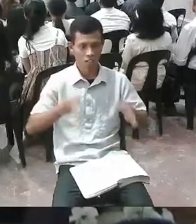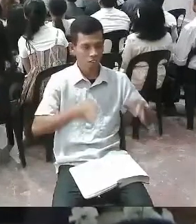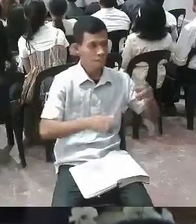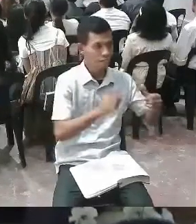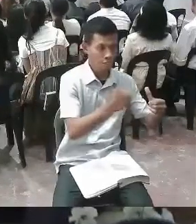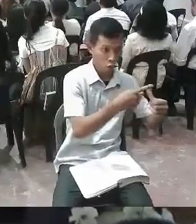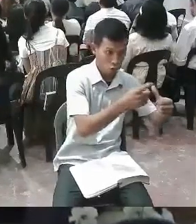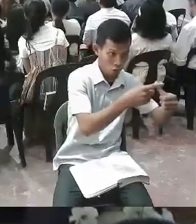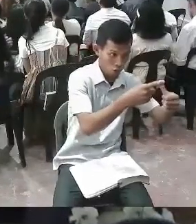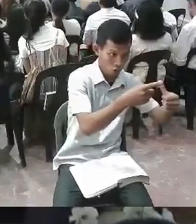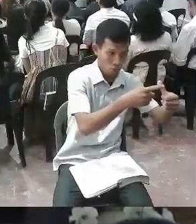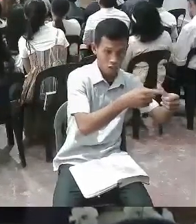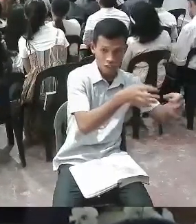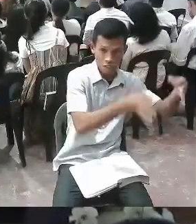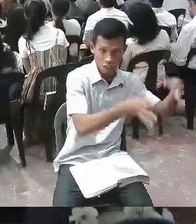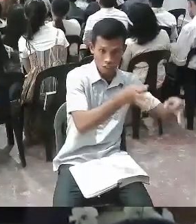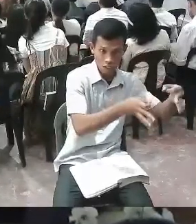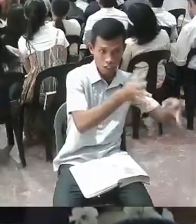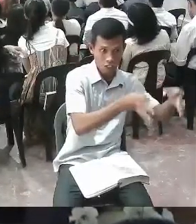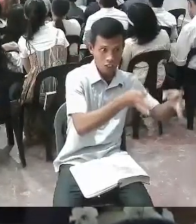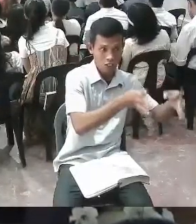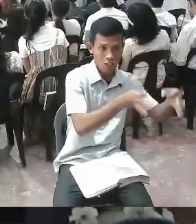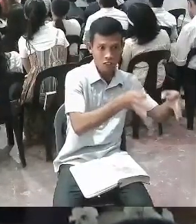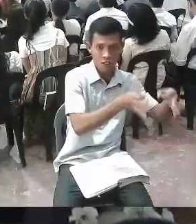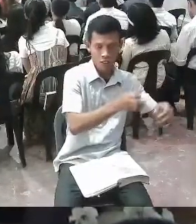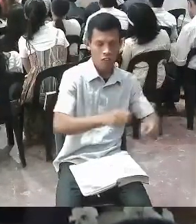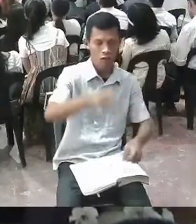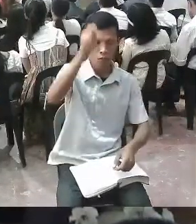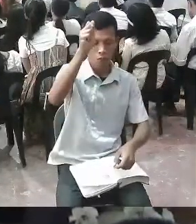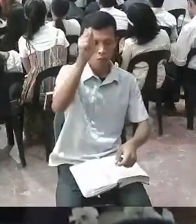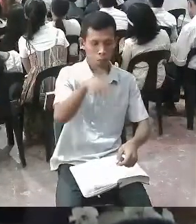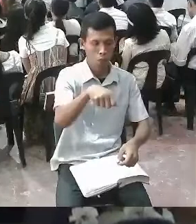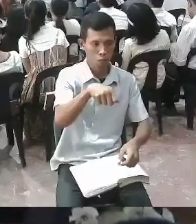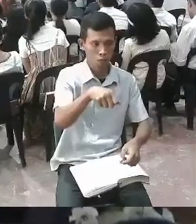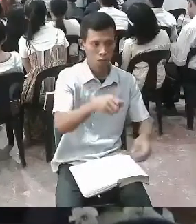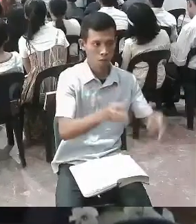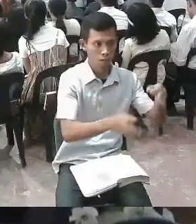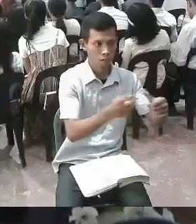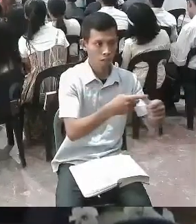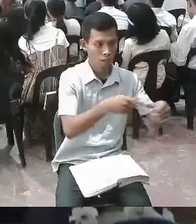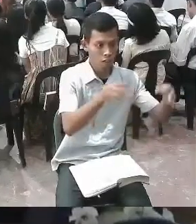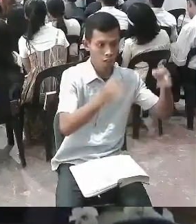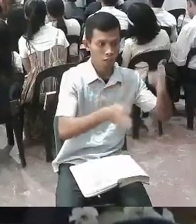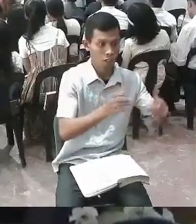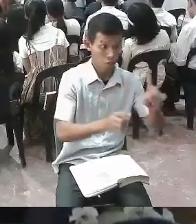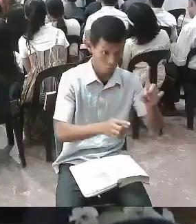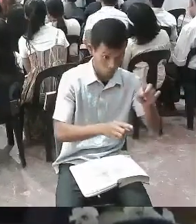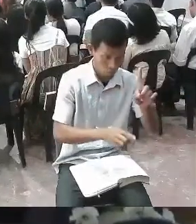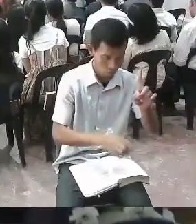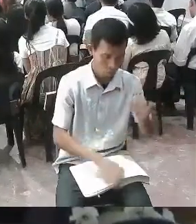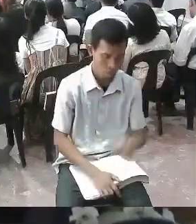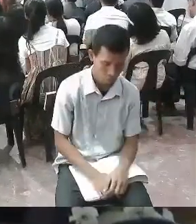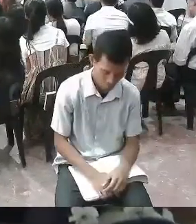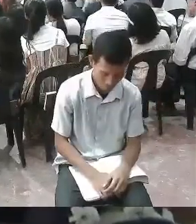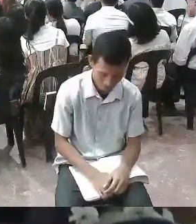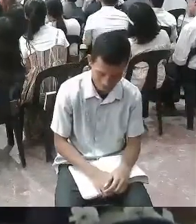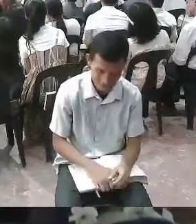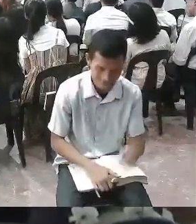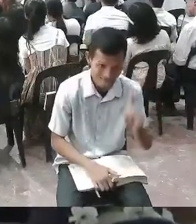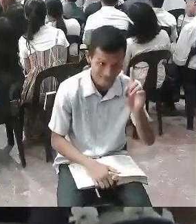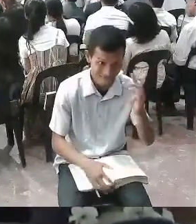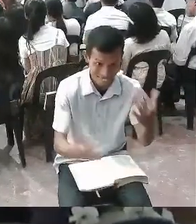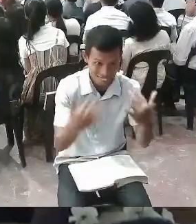mayor in civil court. And a man came into Judge